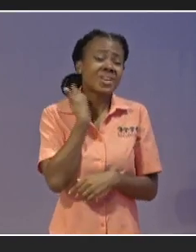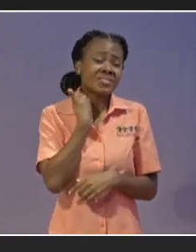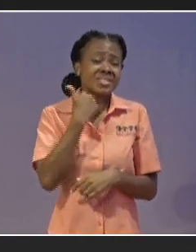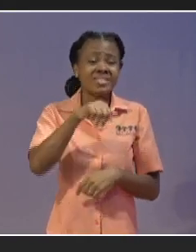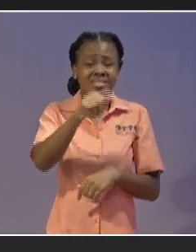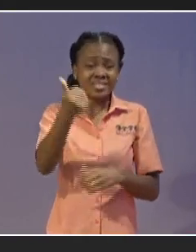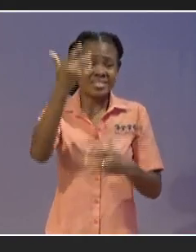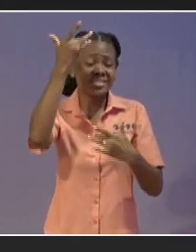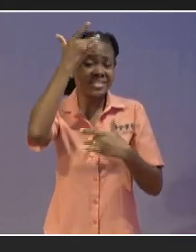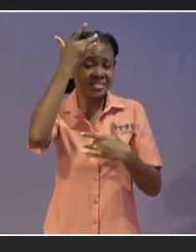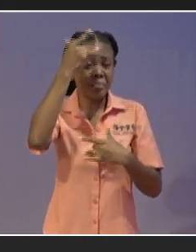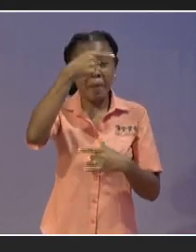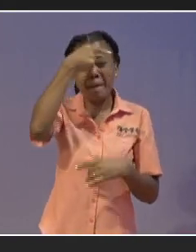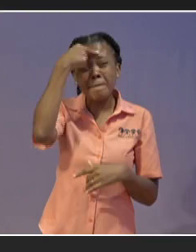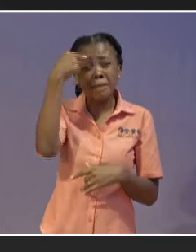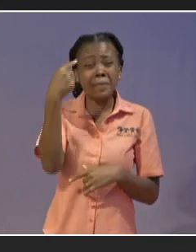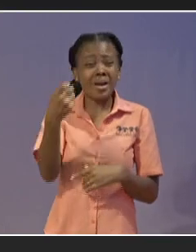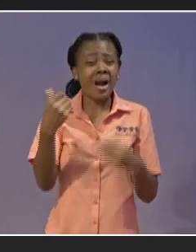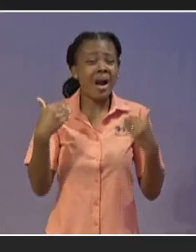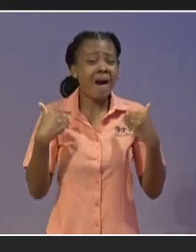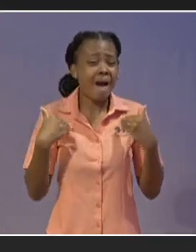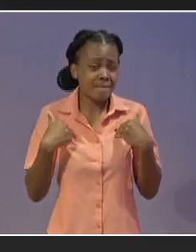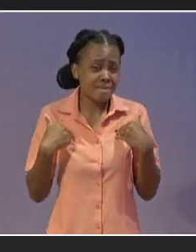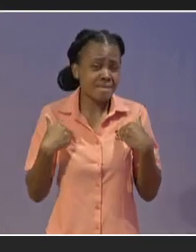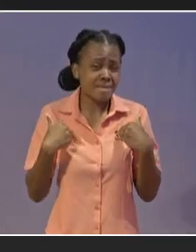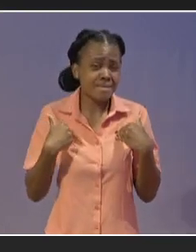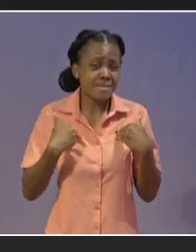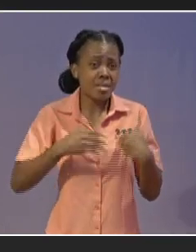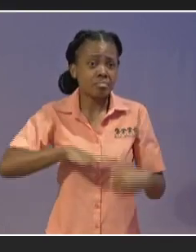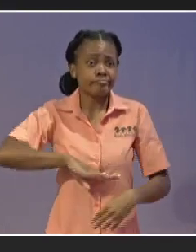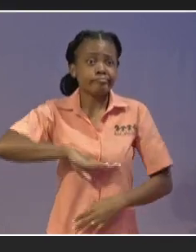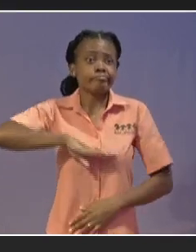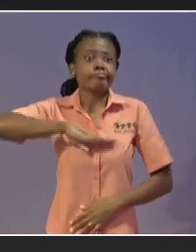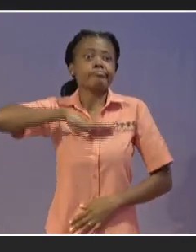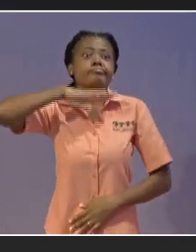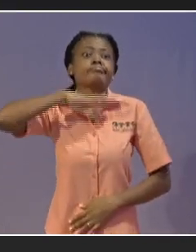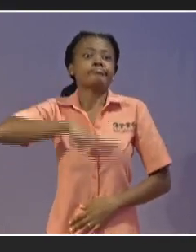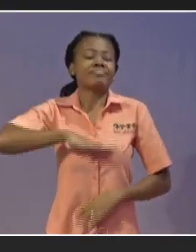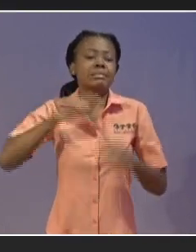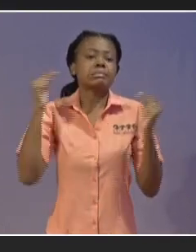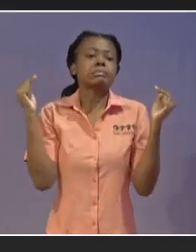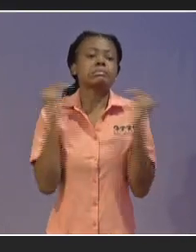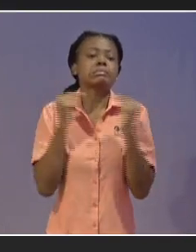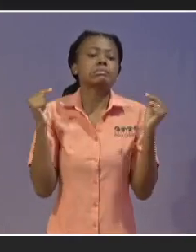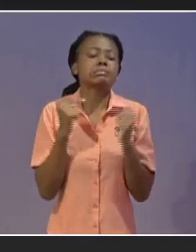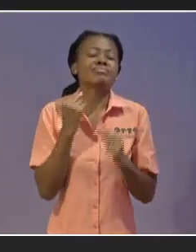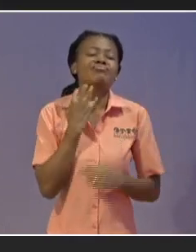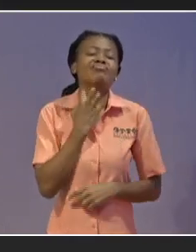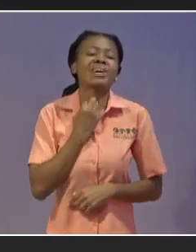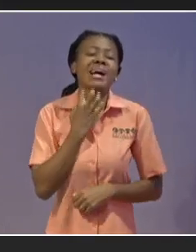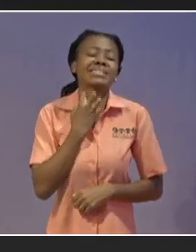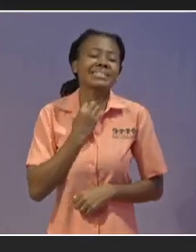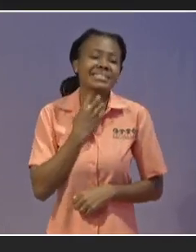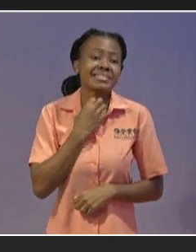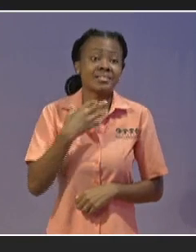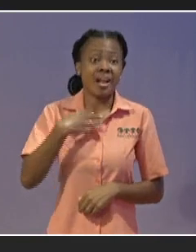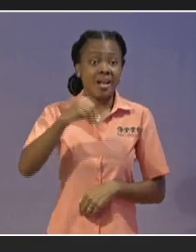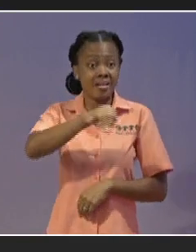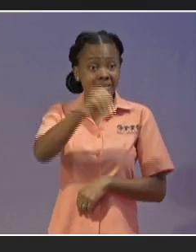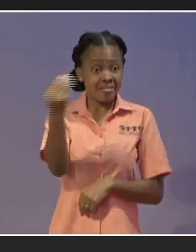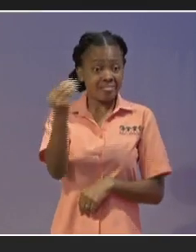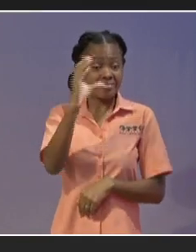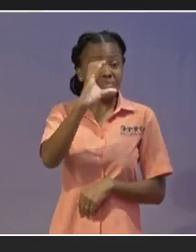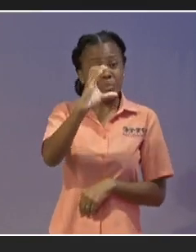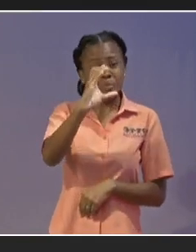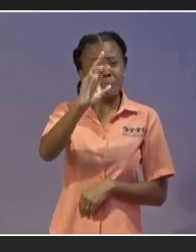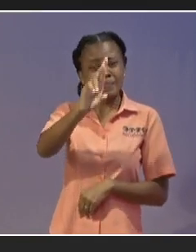airway, we have croup surprisingly as being one of the more common manifestations. So croup is really where